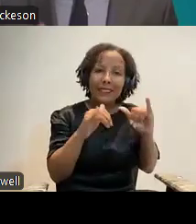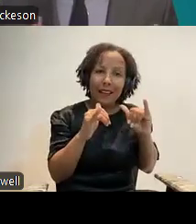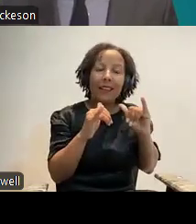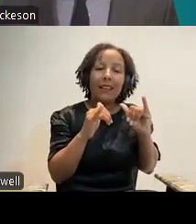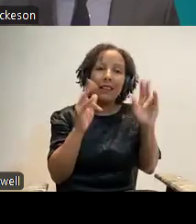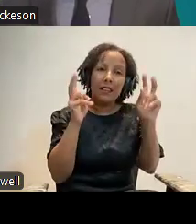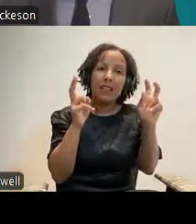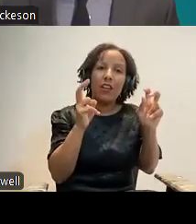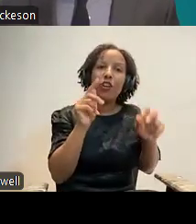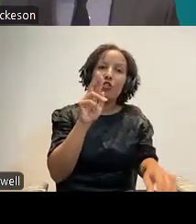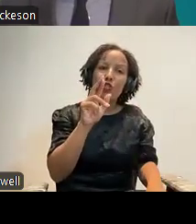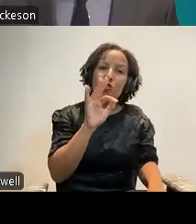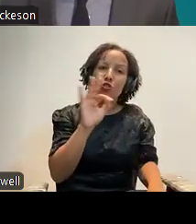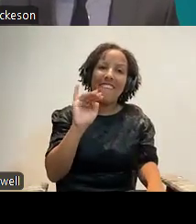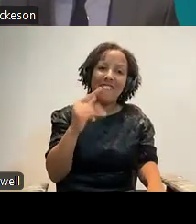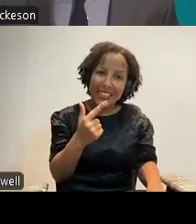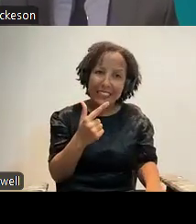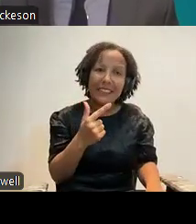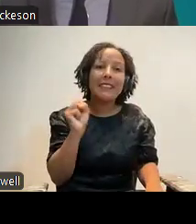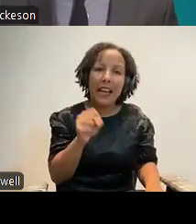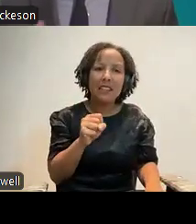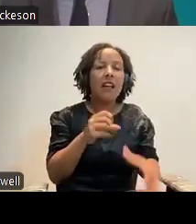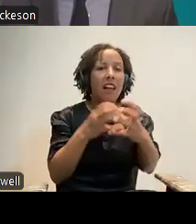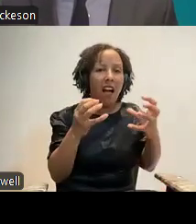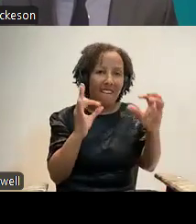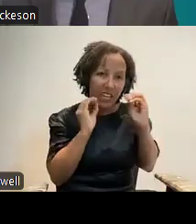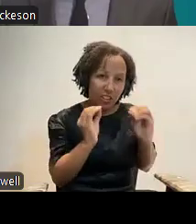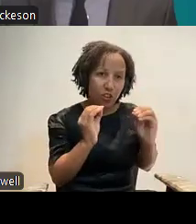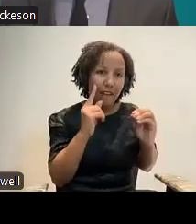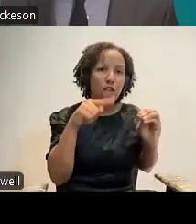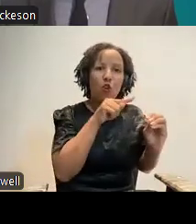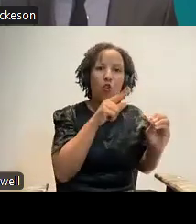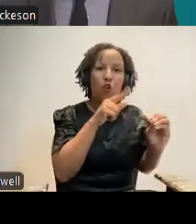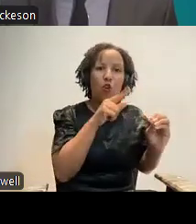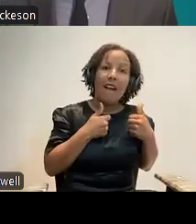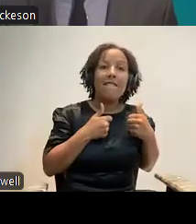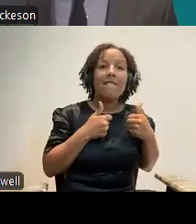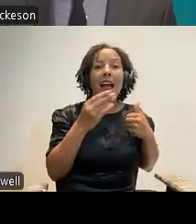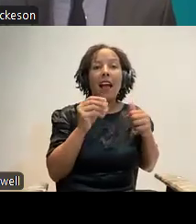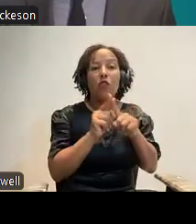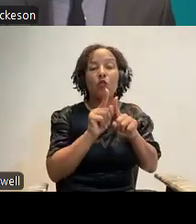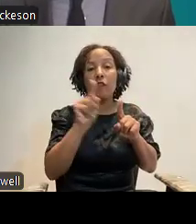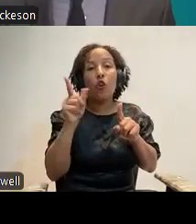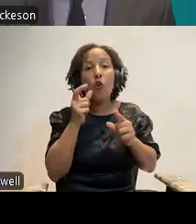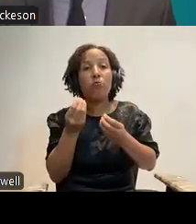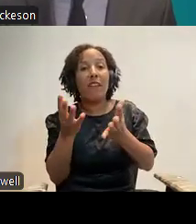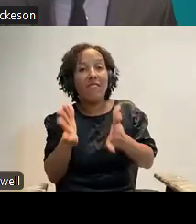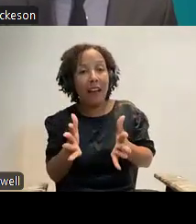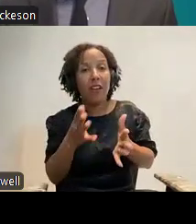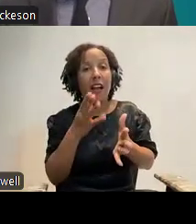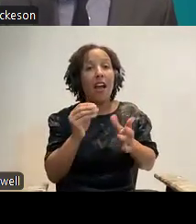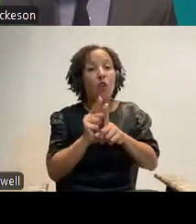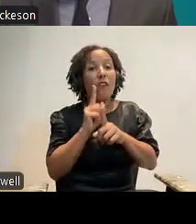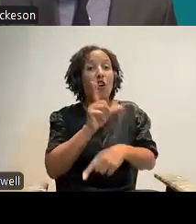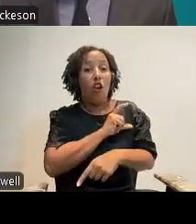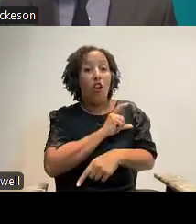And it's something that requires a great deal of education, both for survivors as well as for providers, and as well as law enforcement.